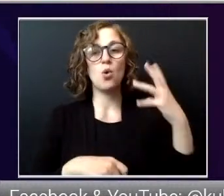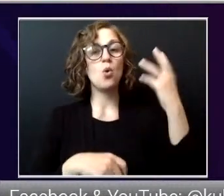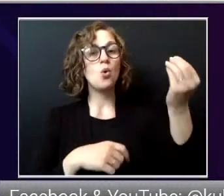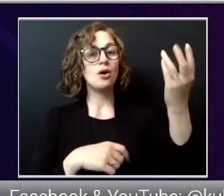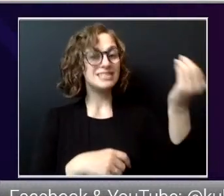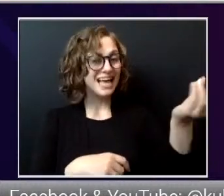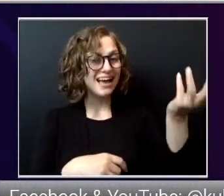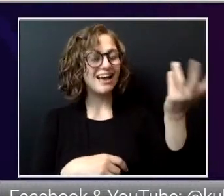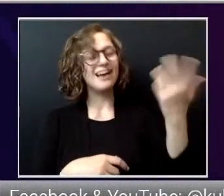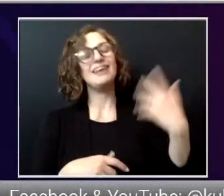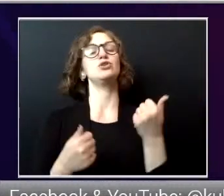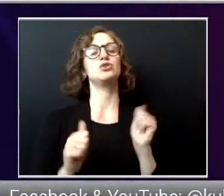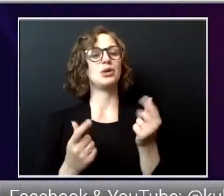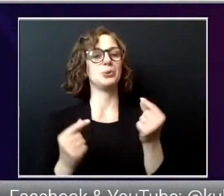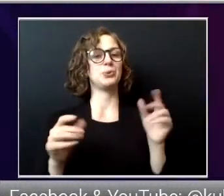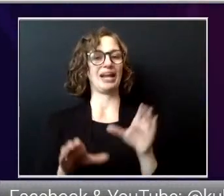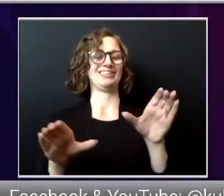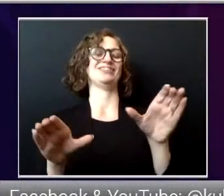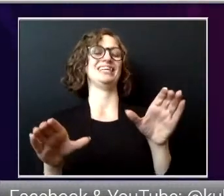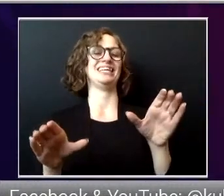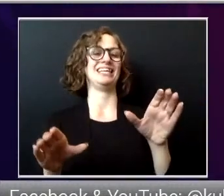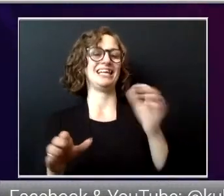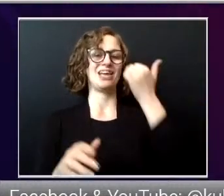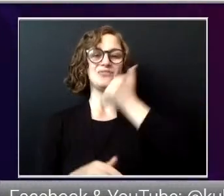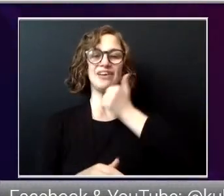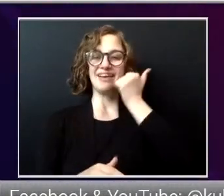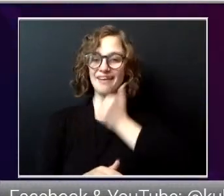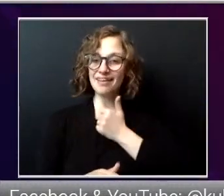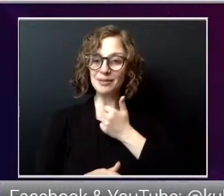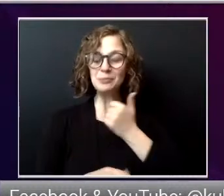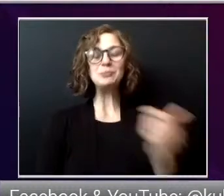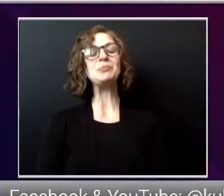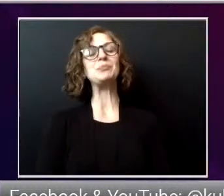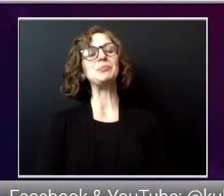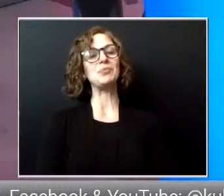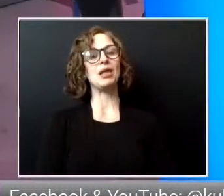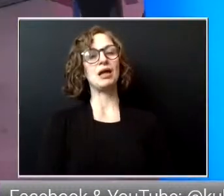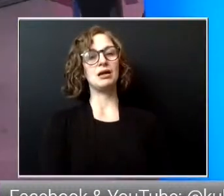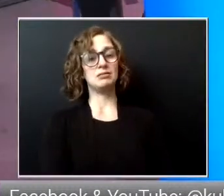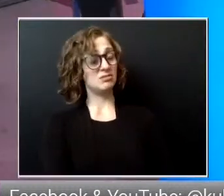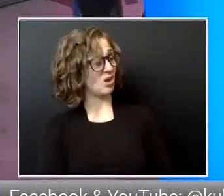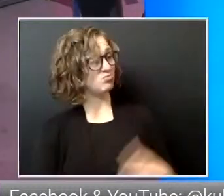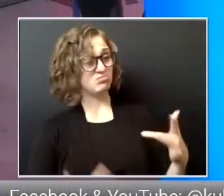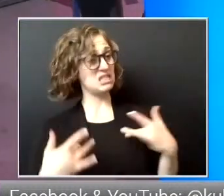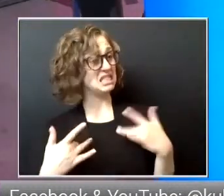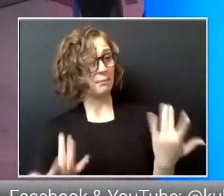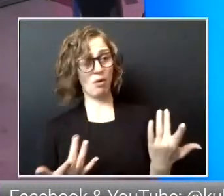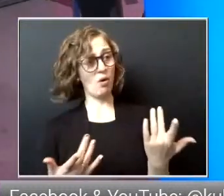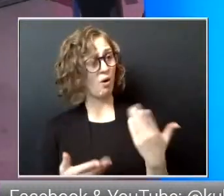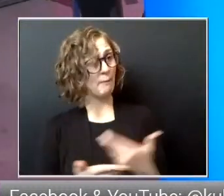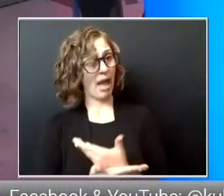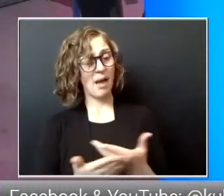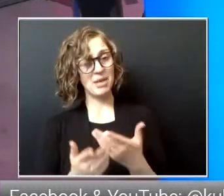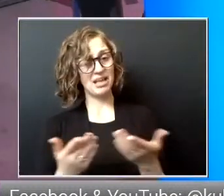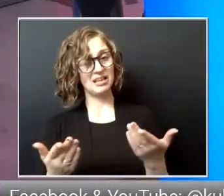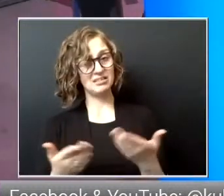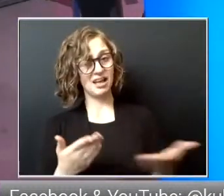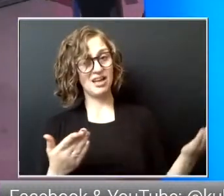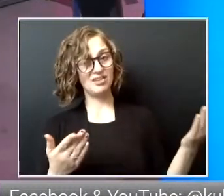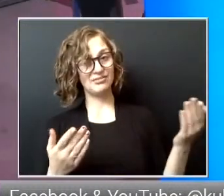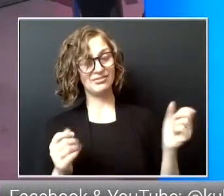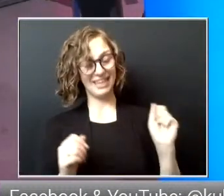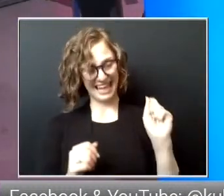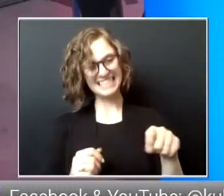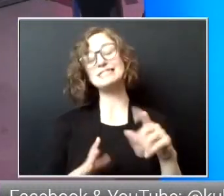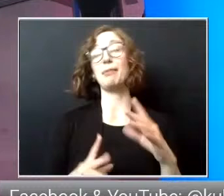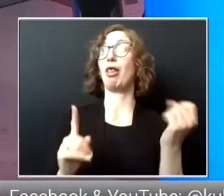activity each day. And typical baby stuff. Yeah. A very atypical way to start his life, but now